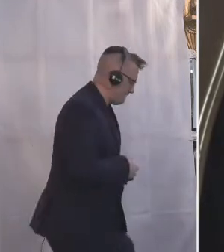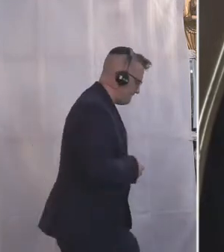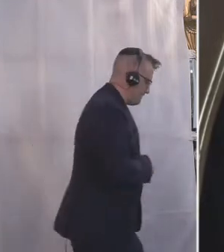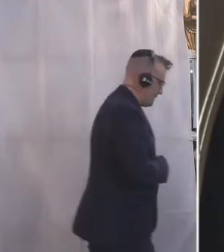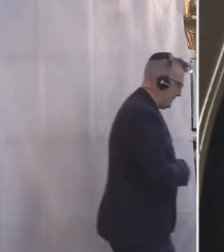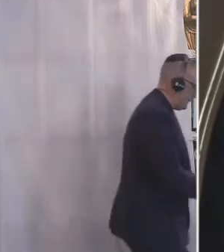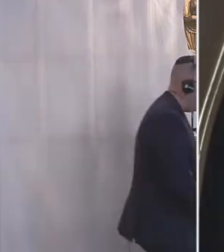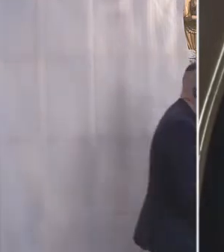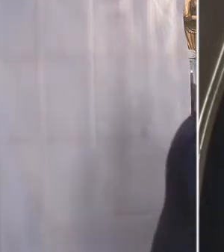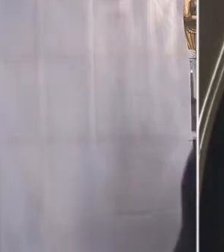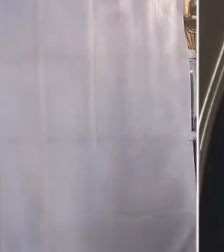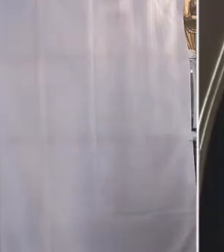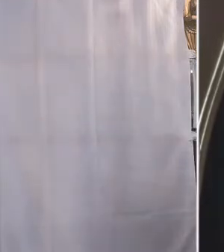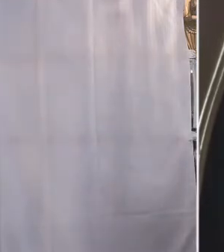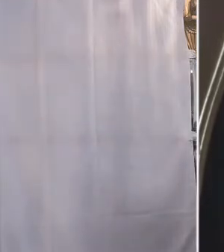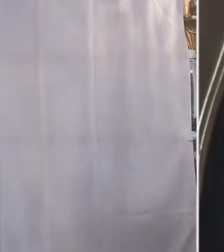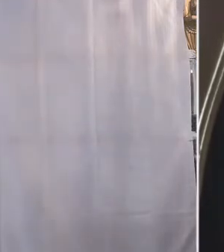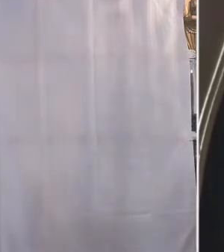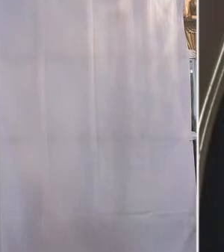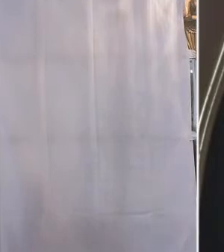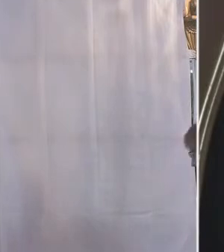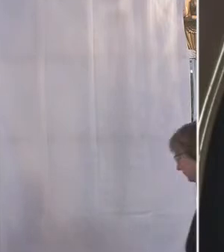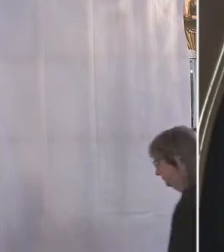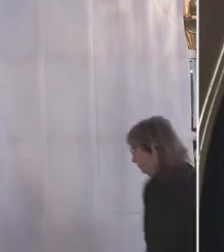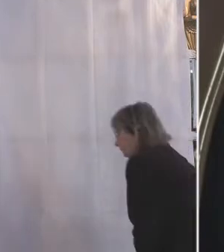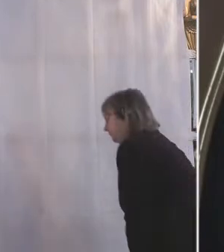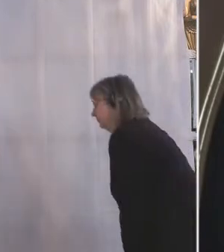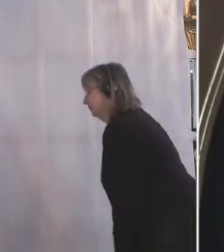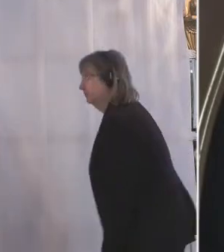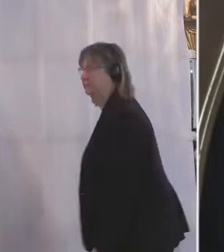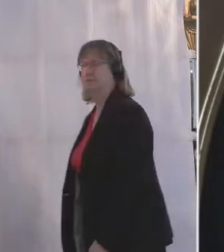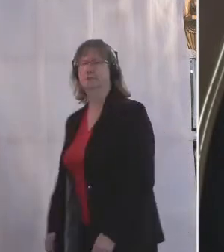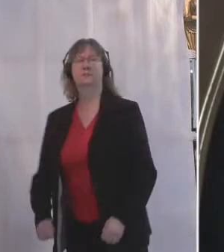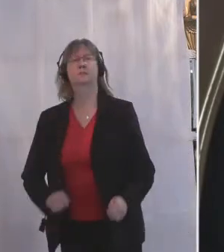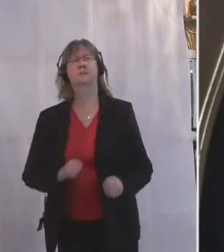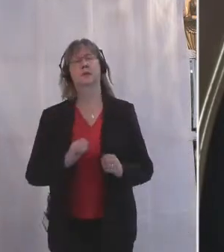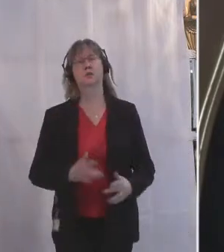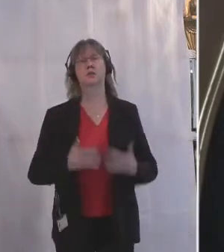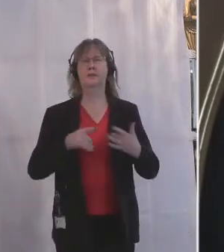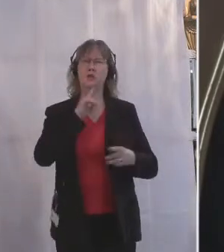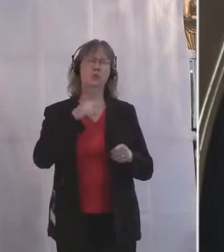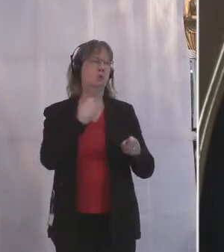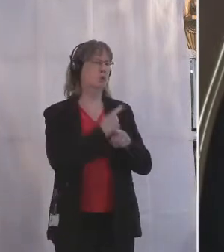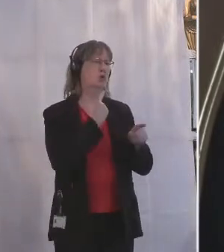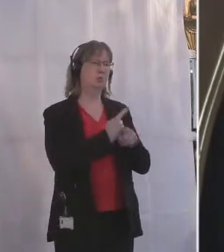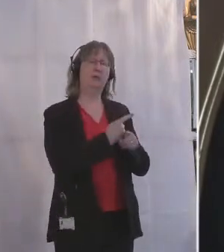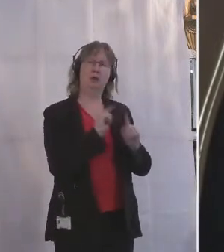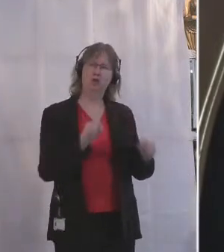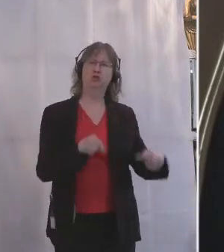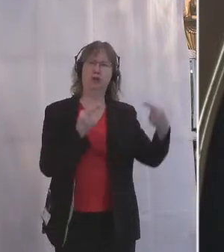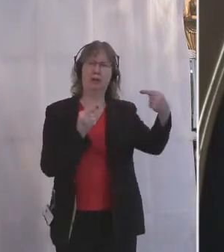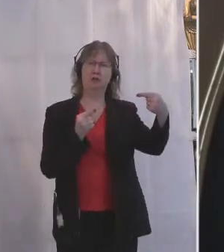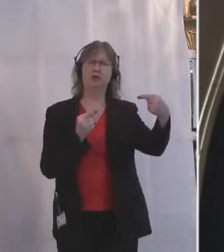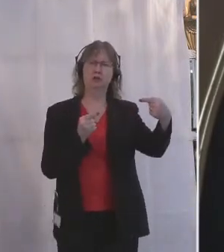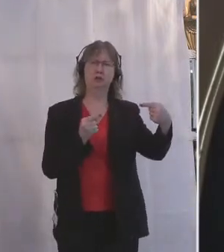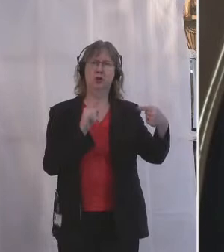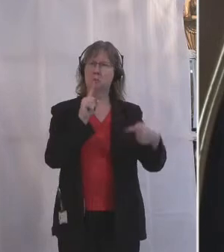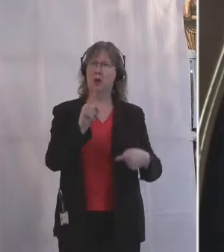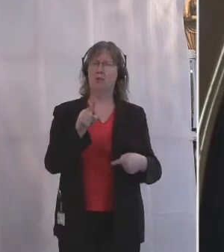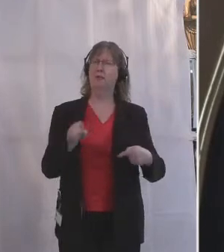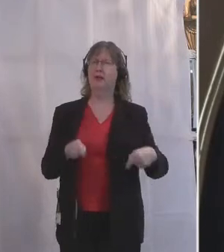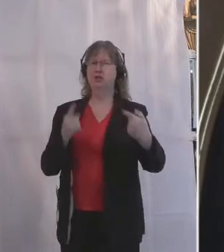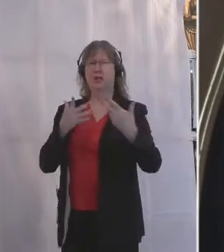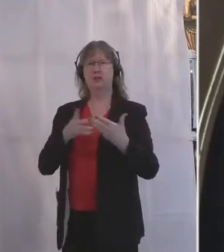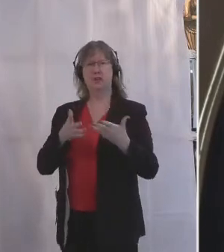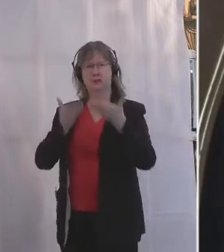a widespread challenge. I think the awareness of that challenge is much greater now. So actually what we are seeing